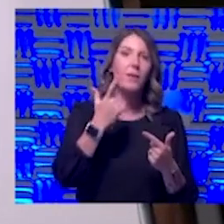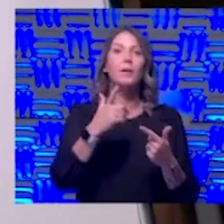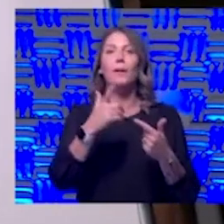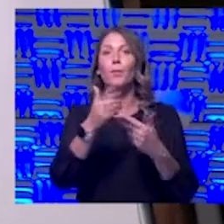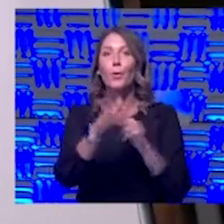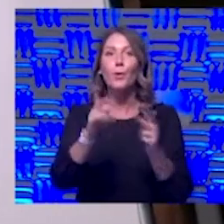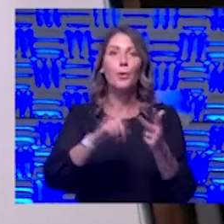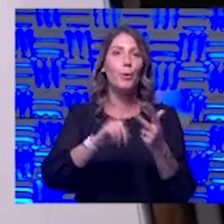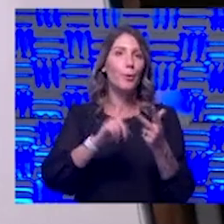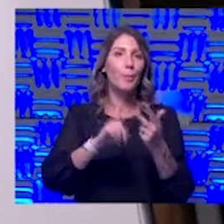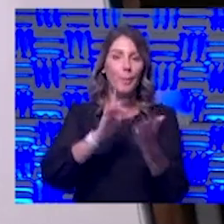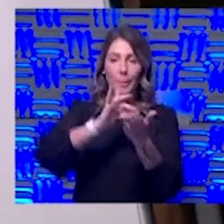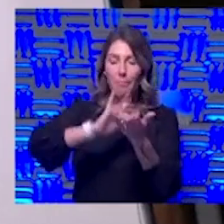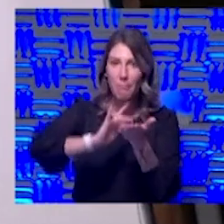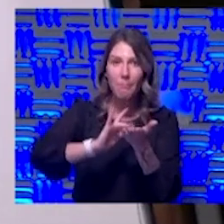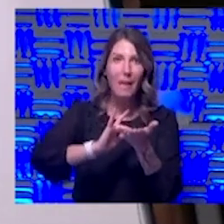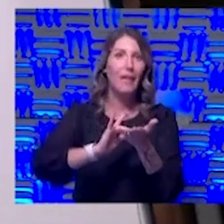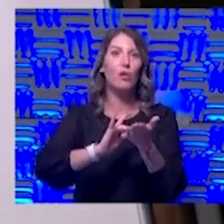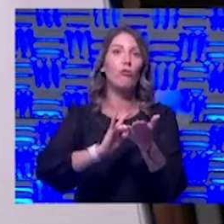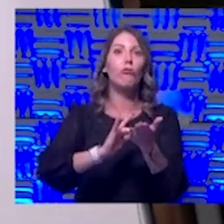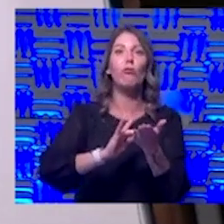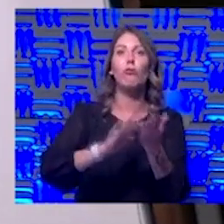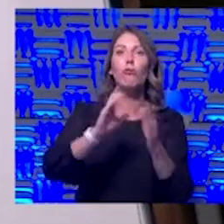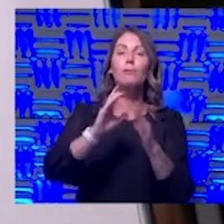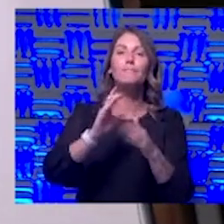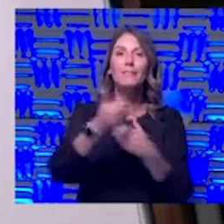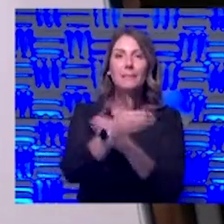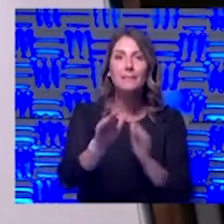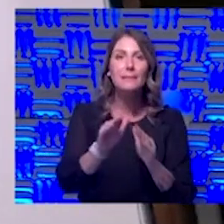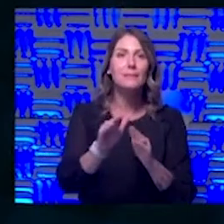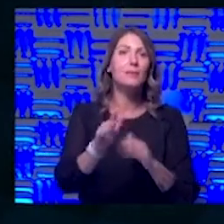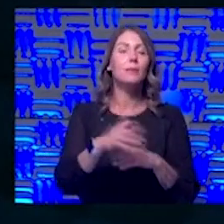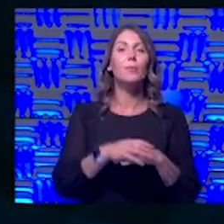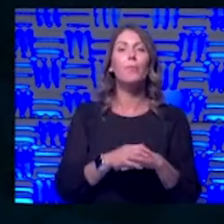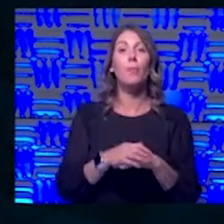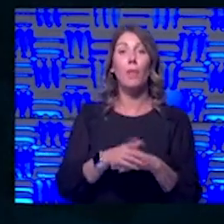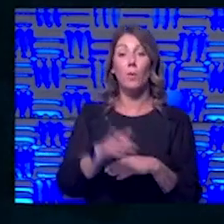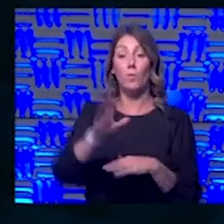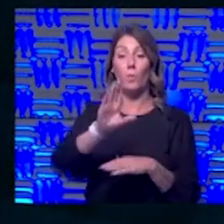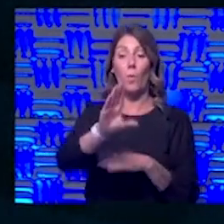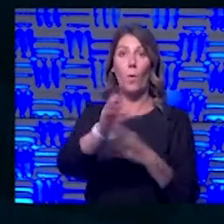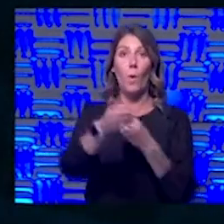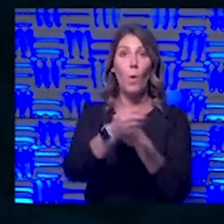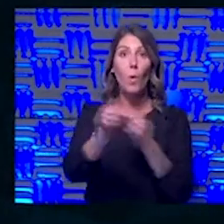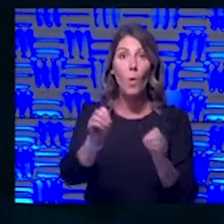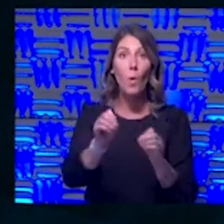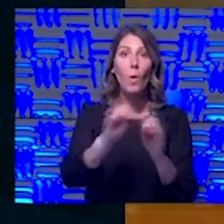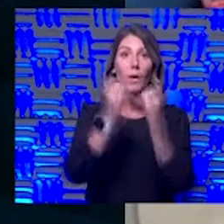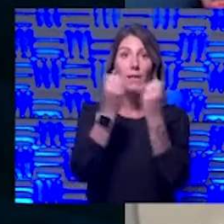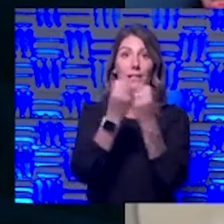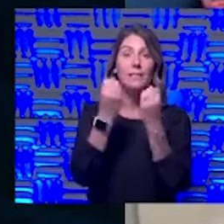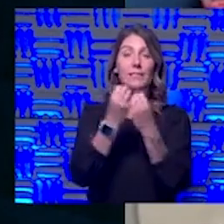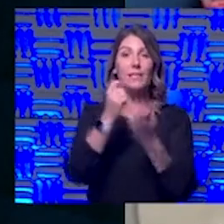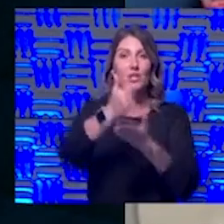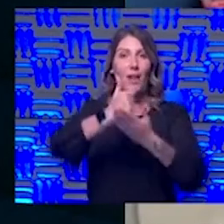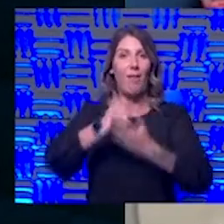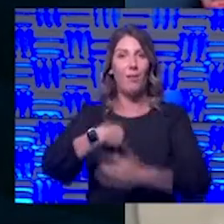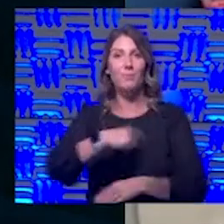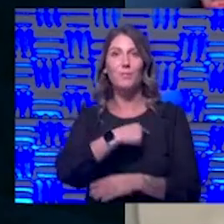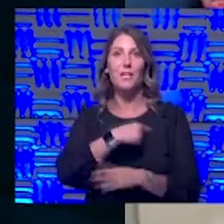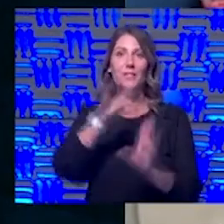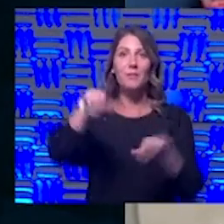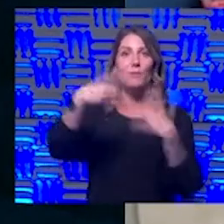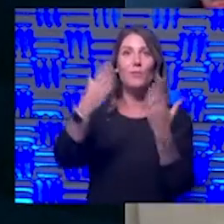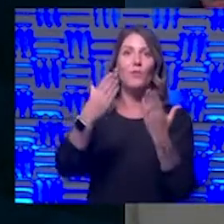you had pointed out earlier that your organization is helped us outfit in order to, you know,